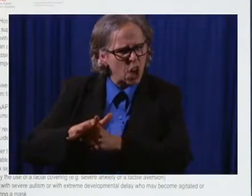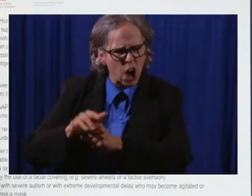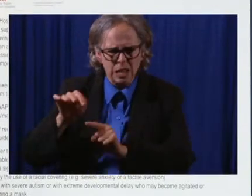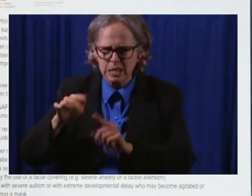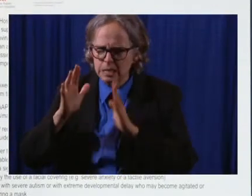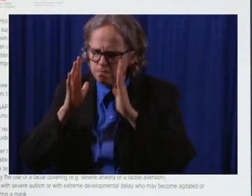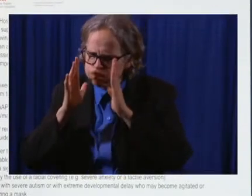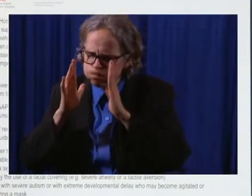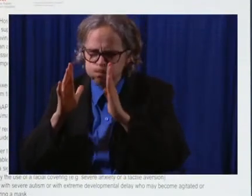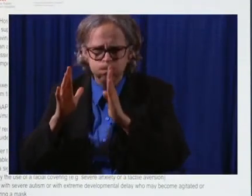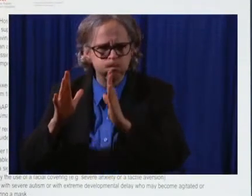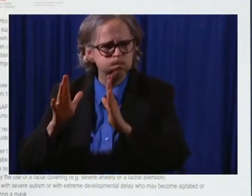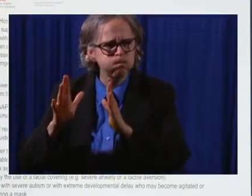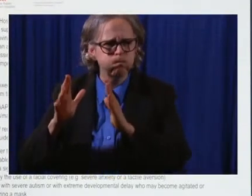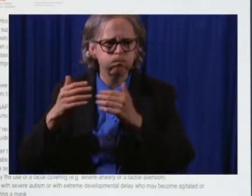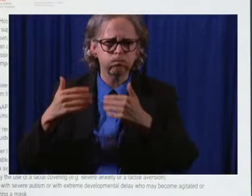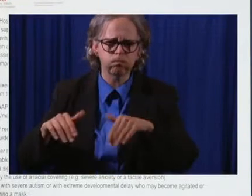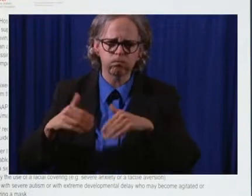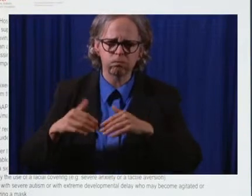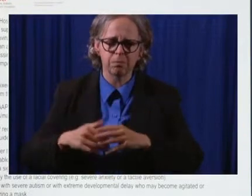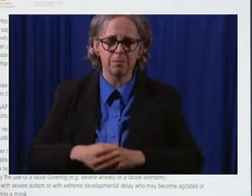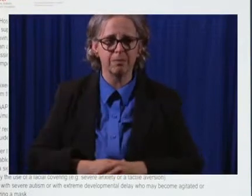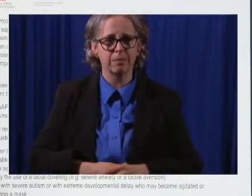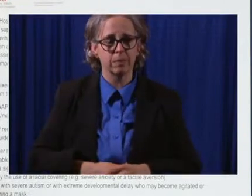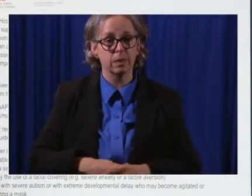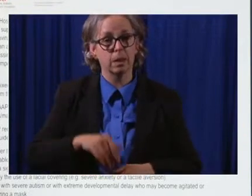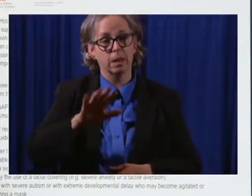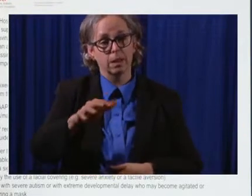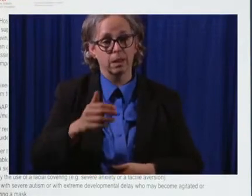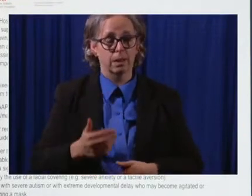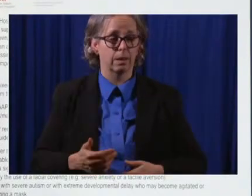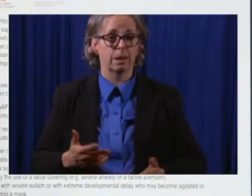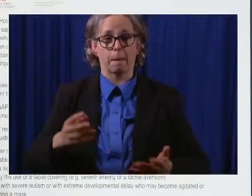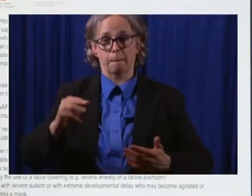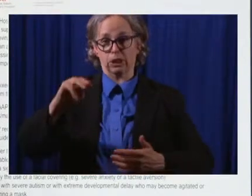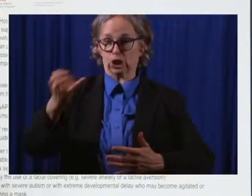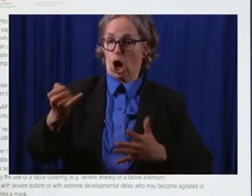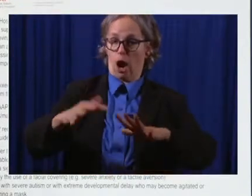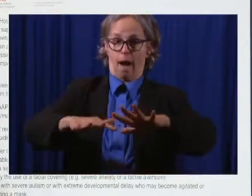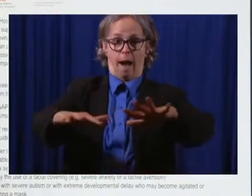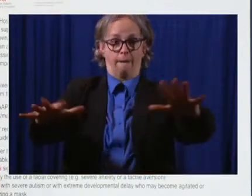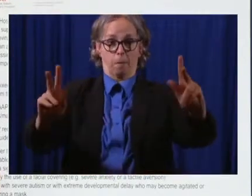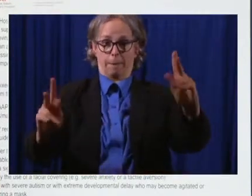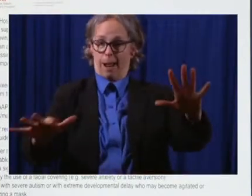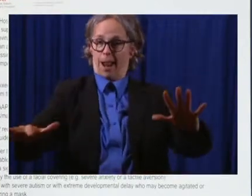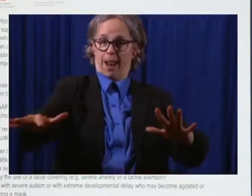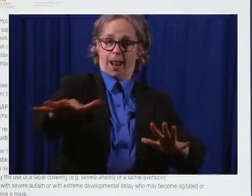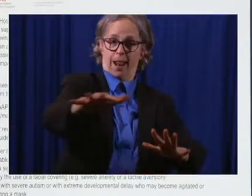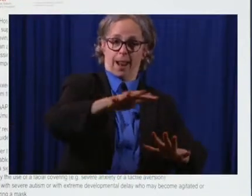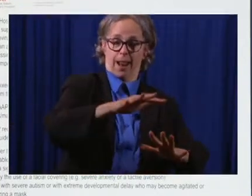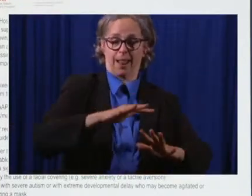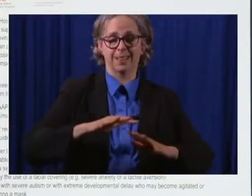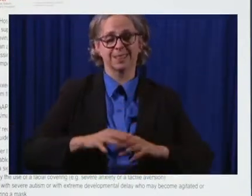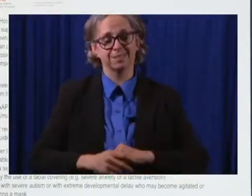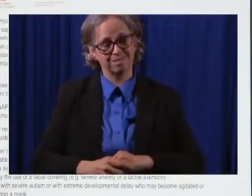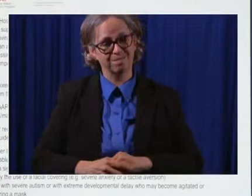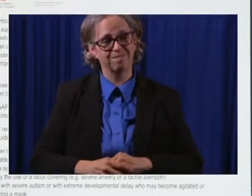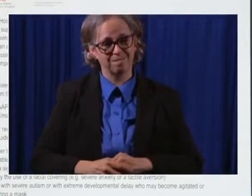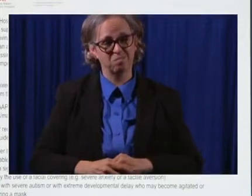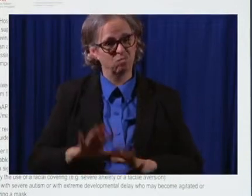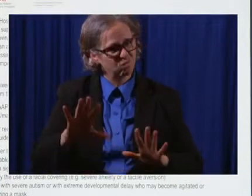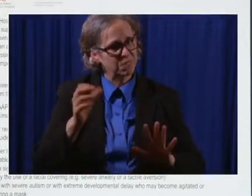the majority of people that we talk to, while being very honest and saying we can't predict where this virus is